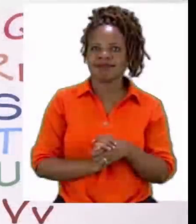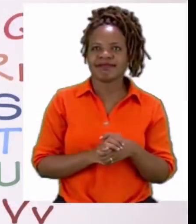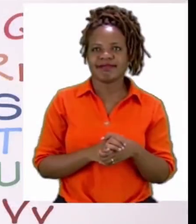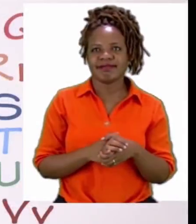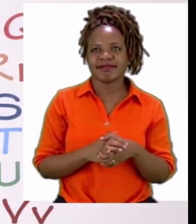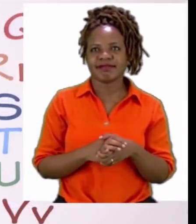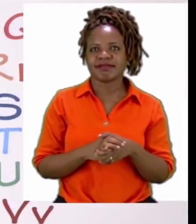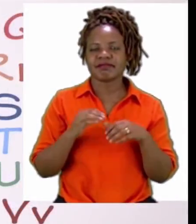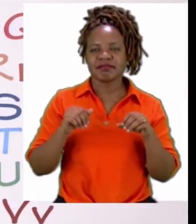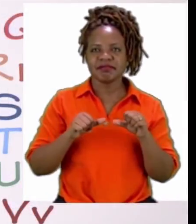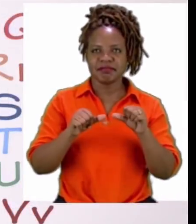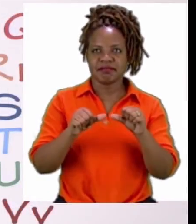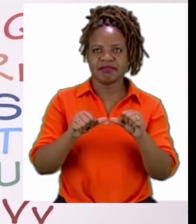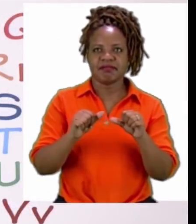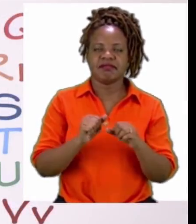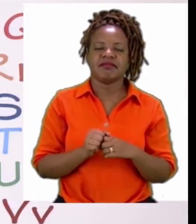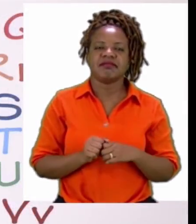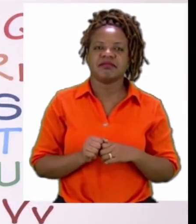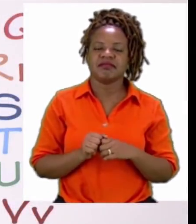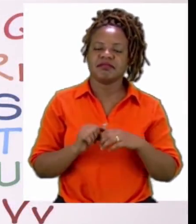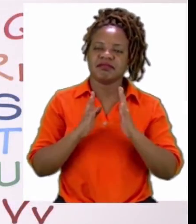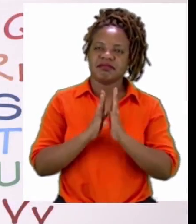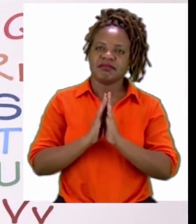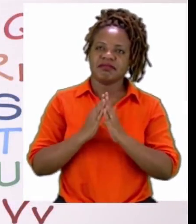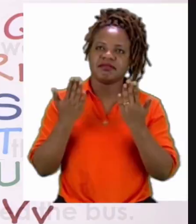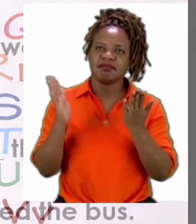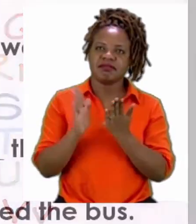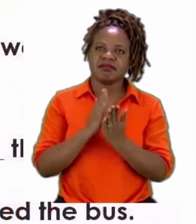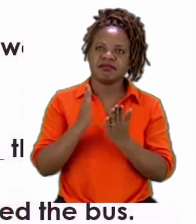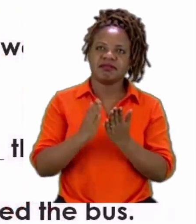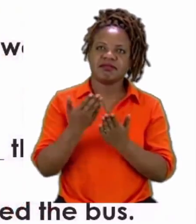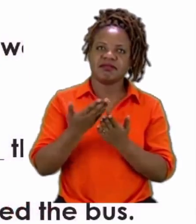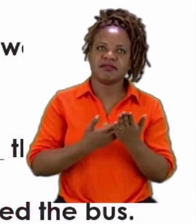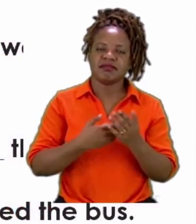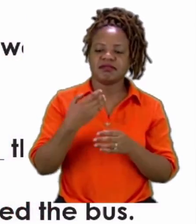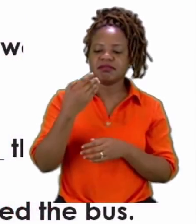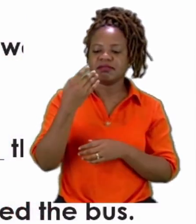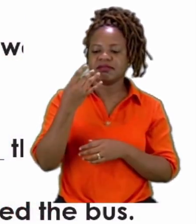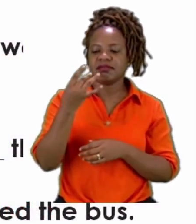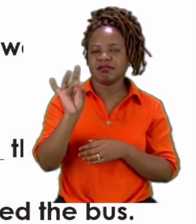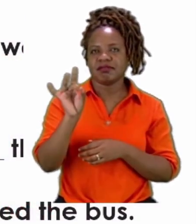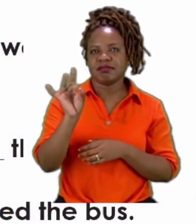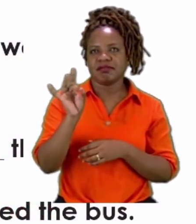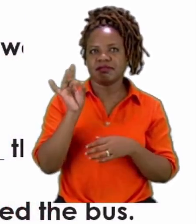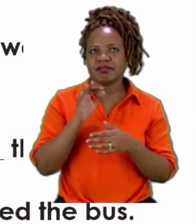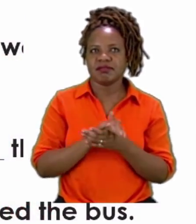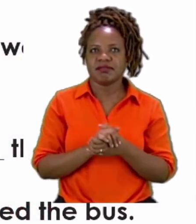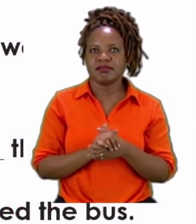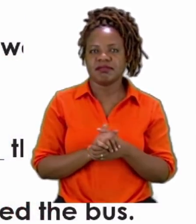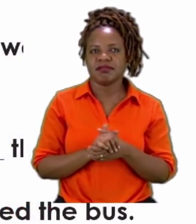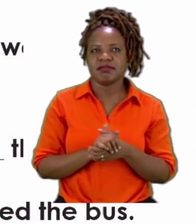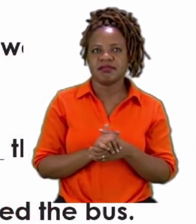For our exercise now, boys and girls, let us turn to page 8. On page 8, we are going to be